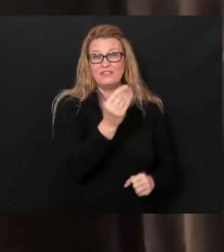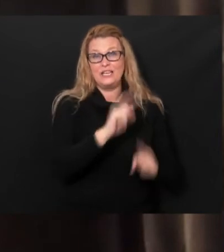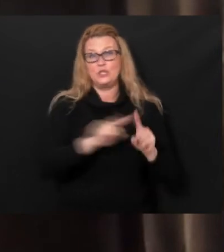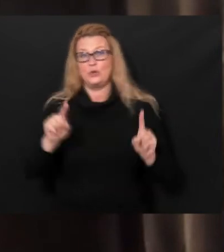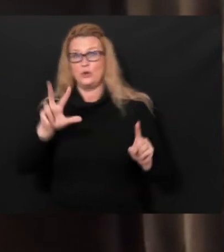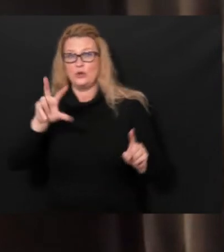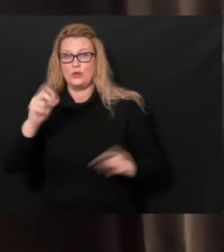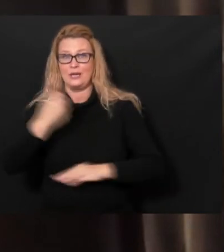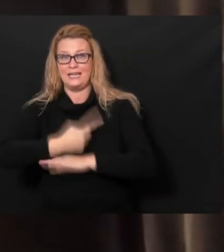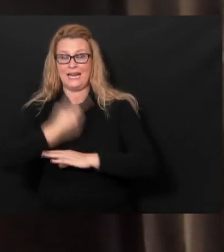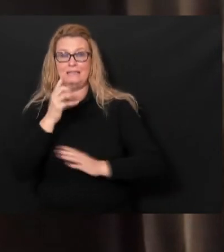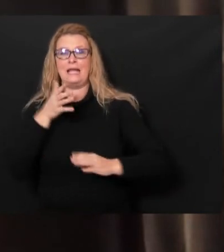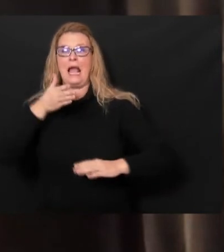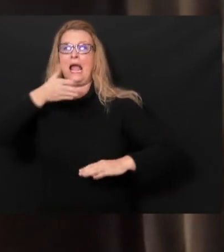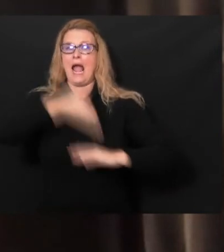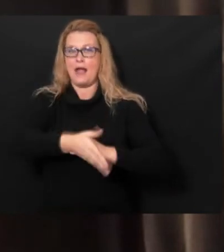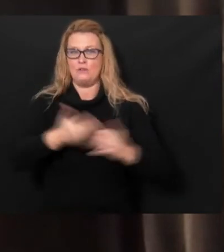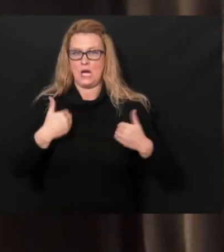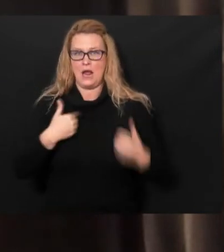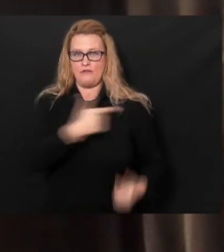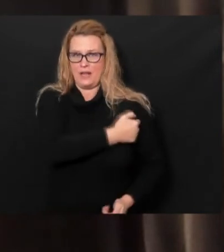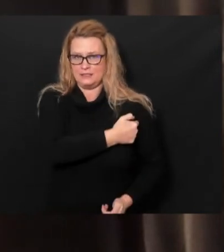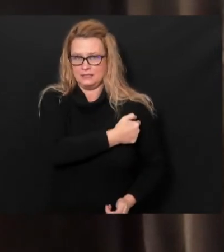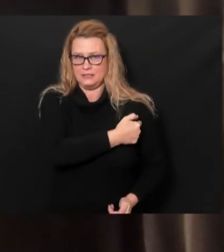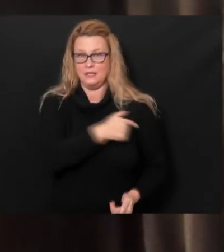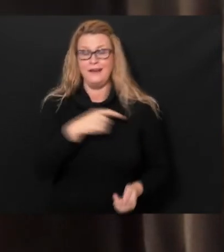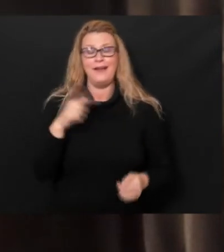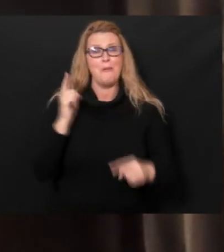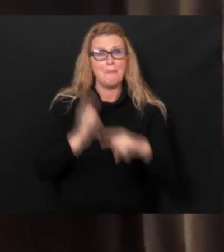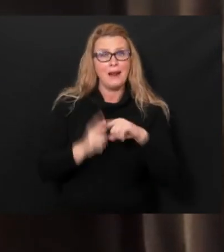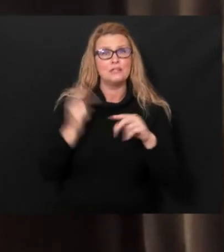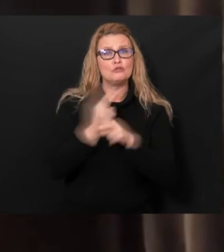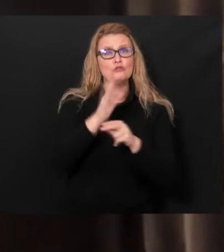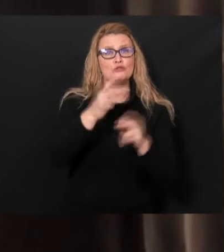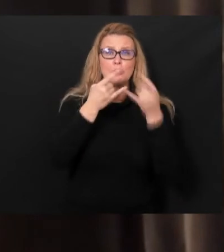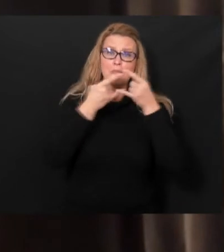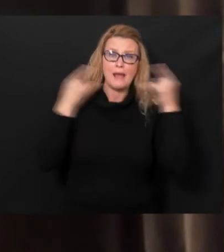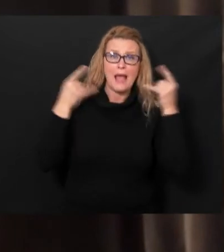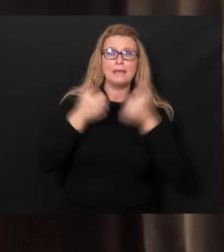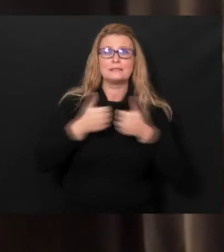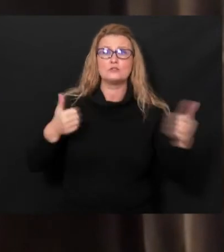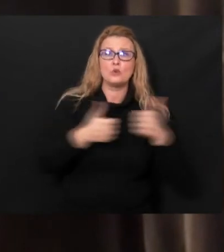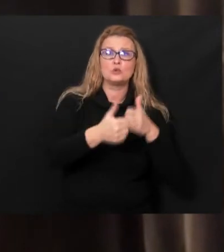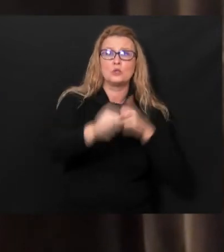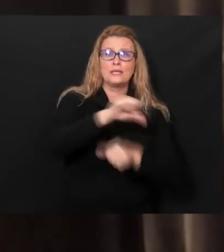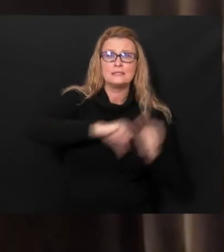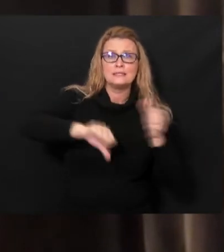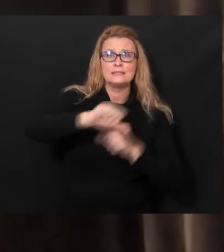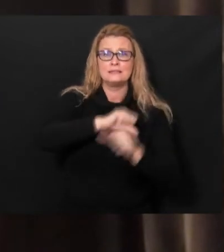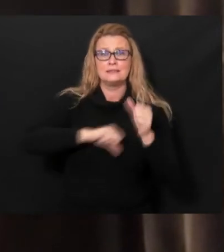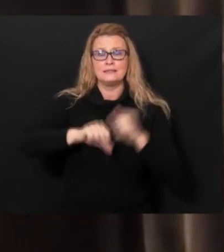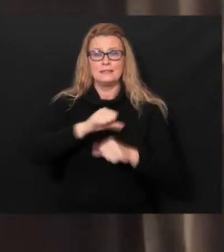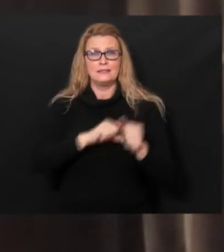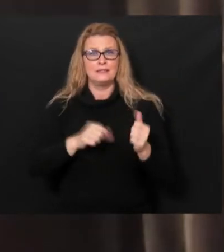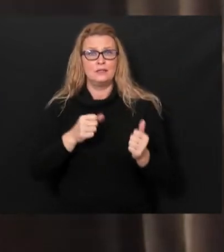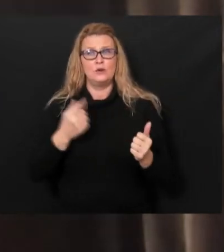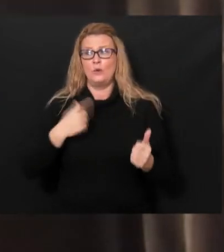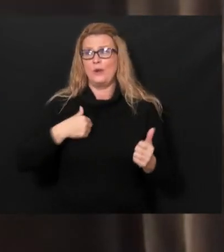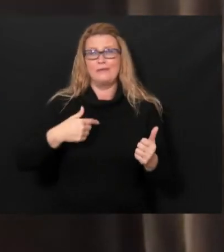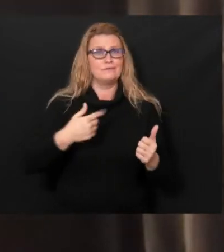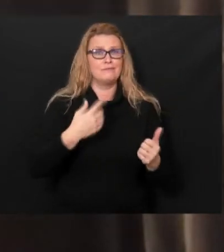the vaccination. And also we know that mask and physical distancing, which is what the governor talked about, I talked about, General Hoyer talked